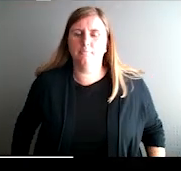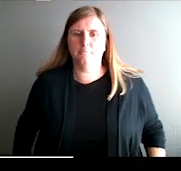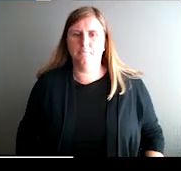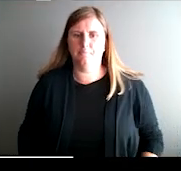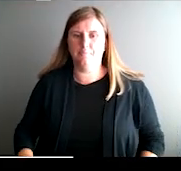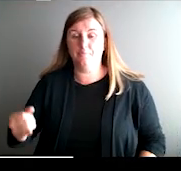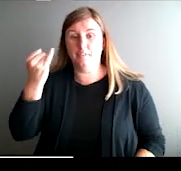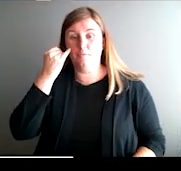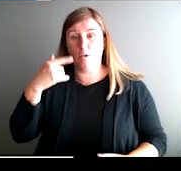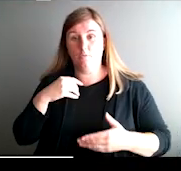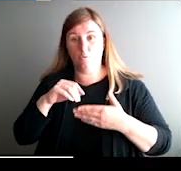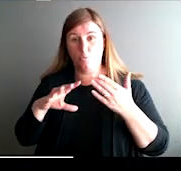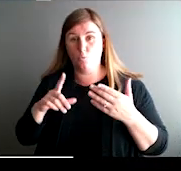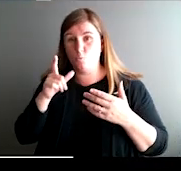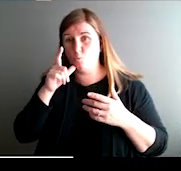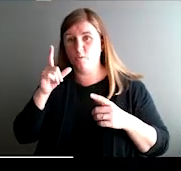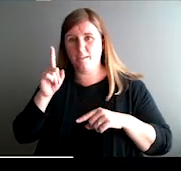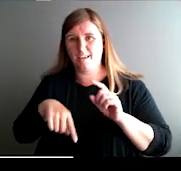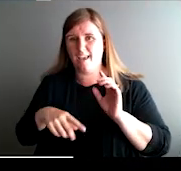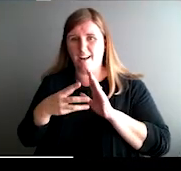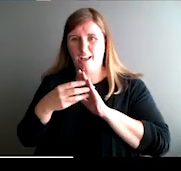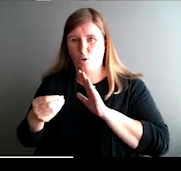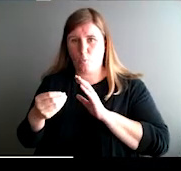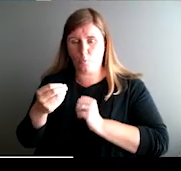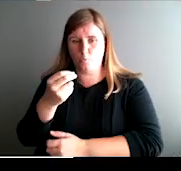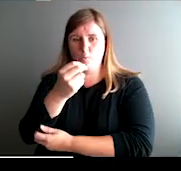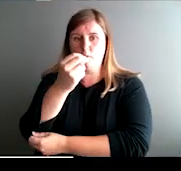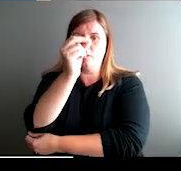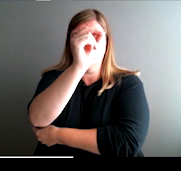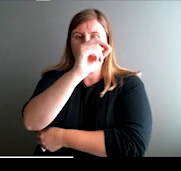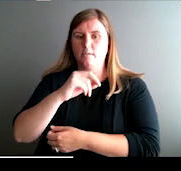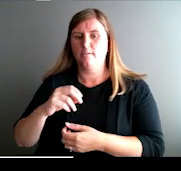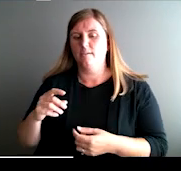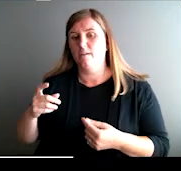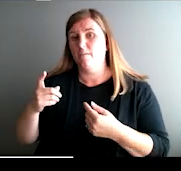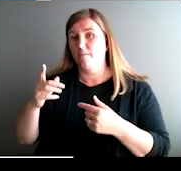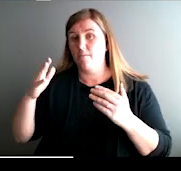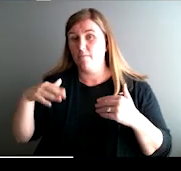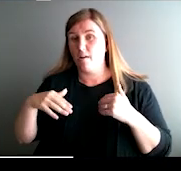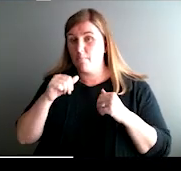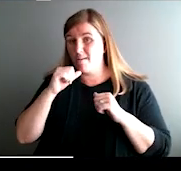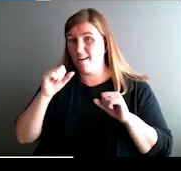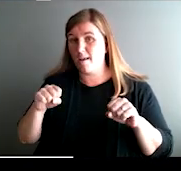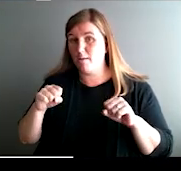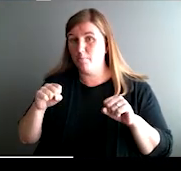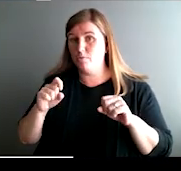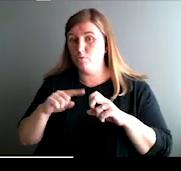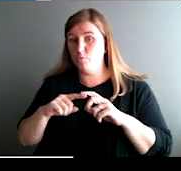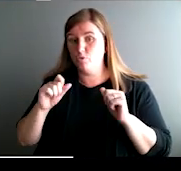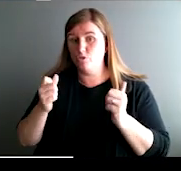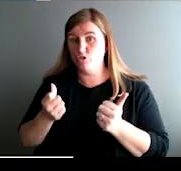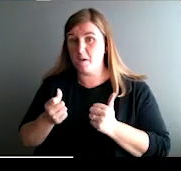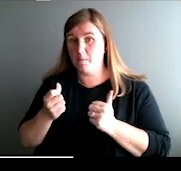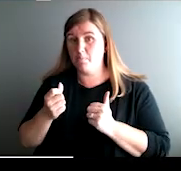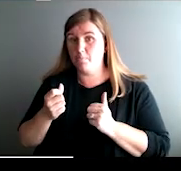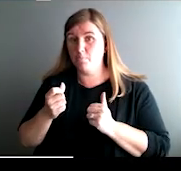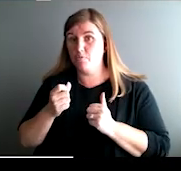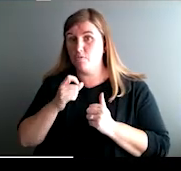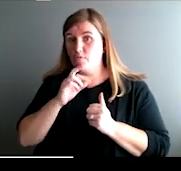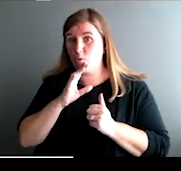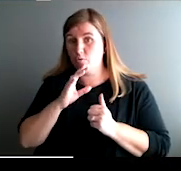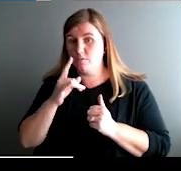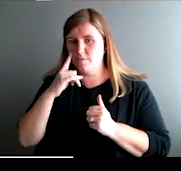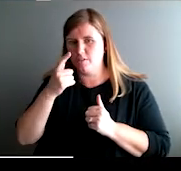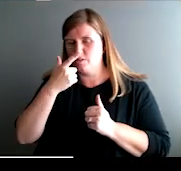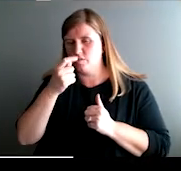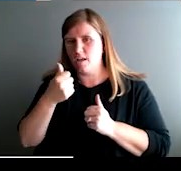If you do have a student that cannot echo, and that you have not been able to shape the vocals, and if you're interested in